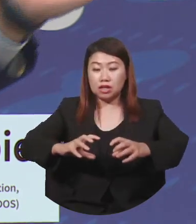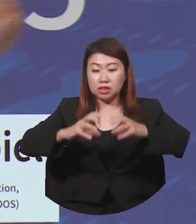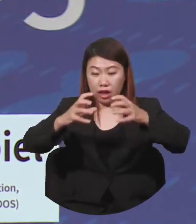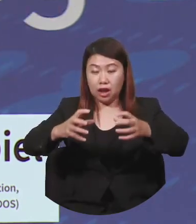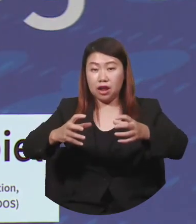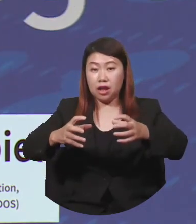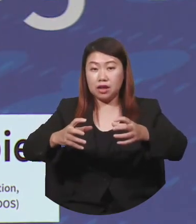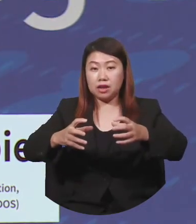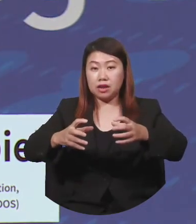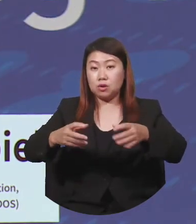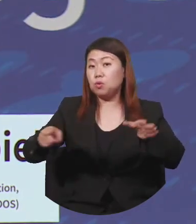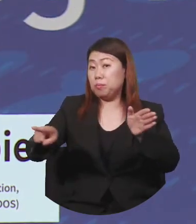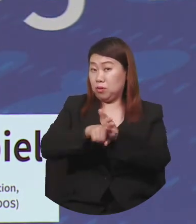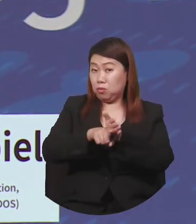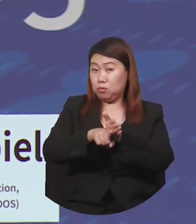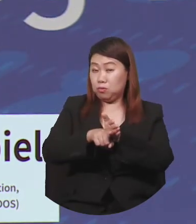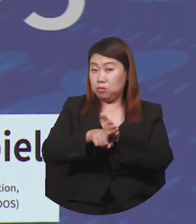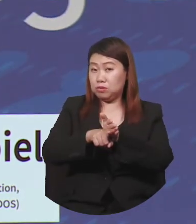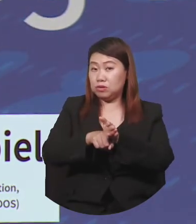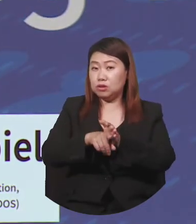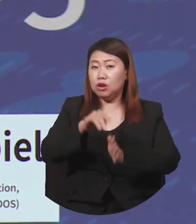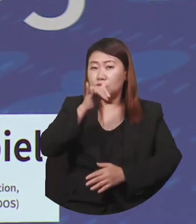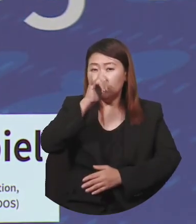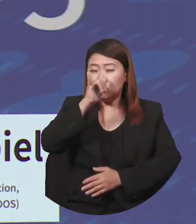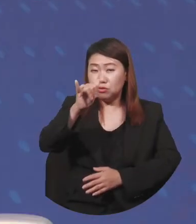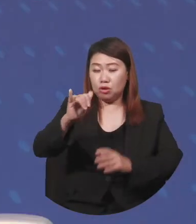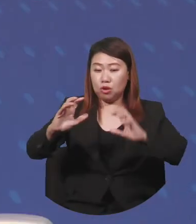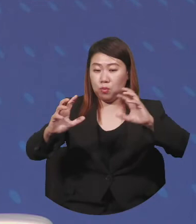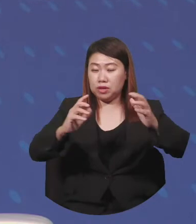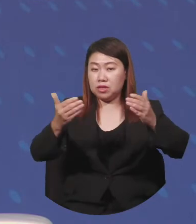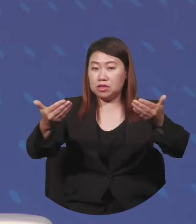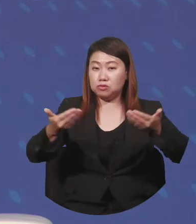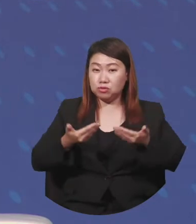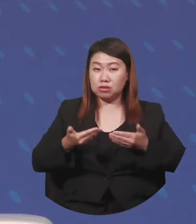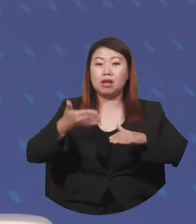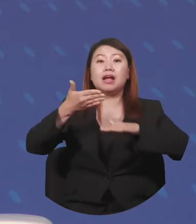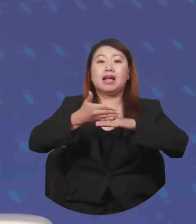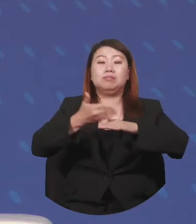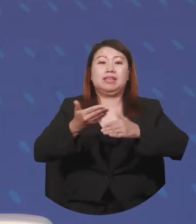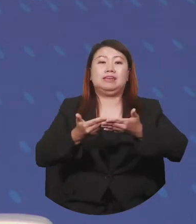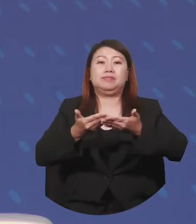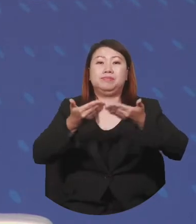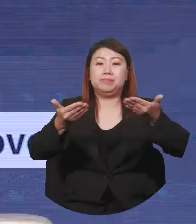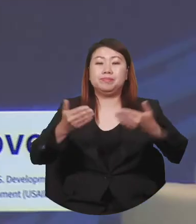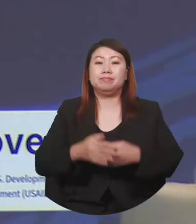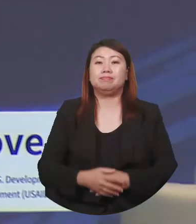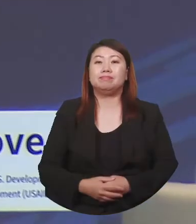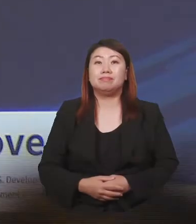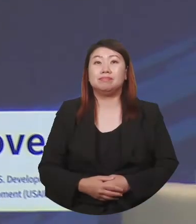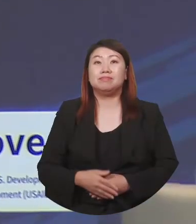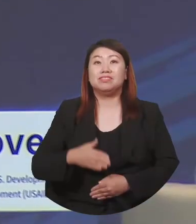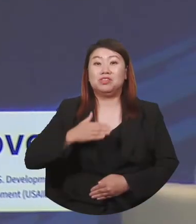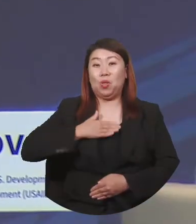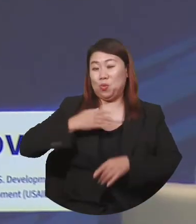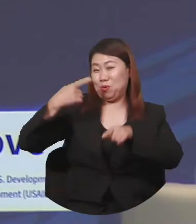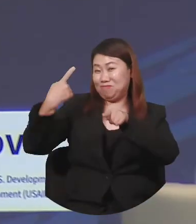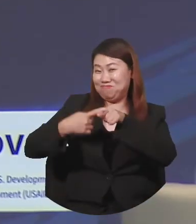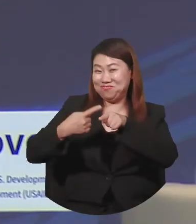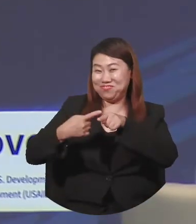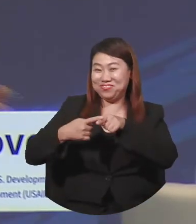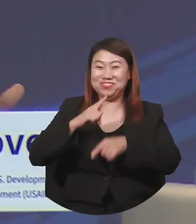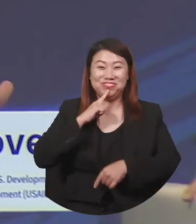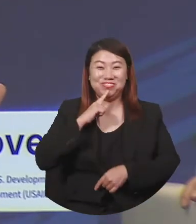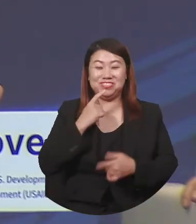great moderation, by the way. Thank you. Thank you. Mr. Cosgrove? Same. Thank you very much.